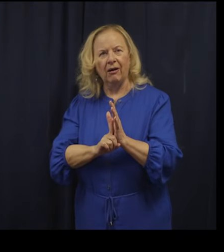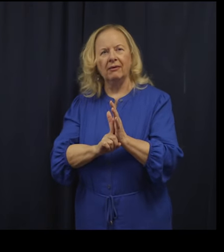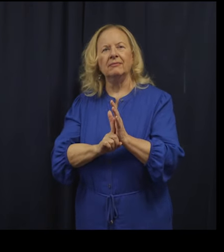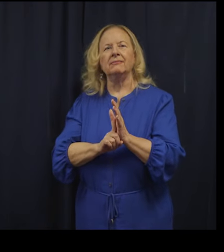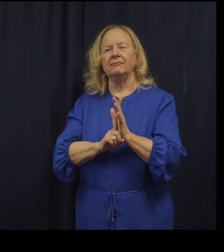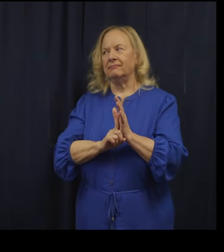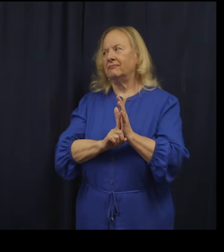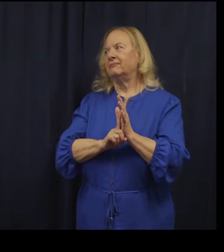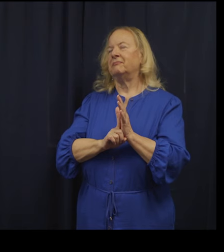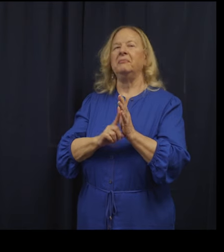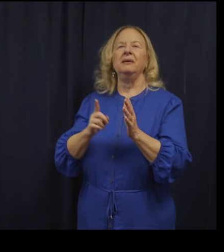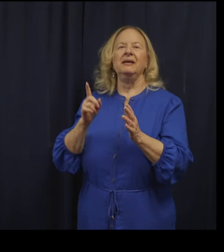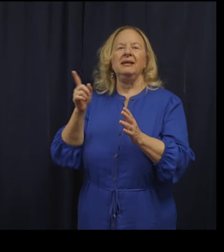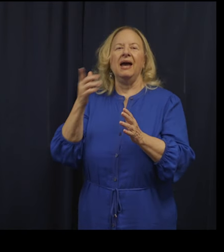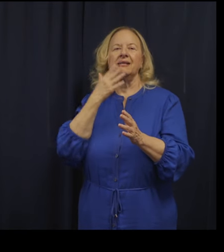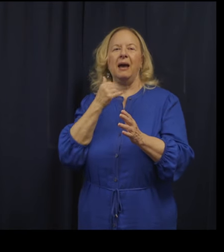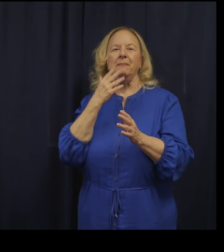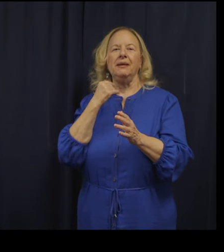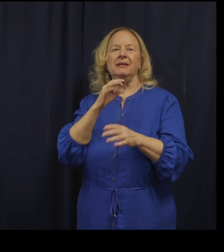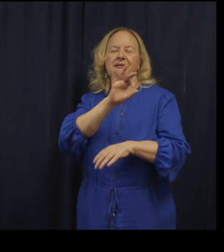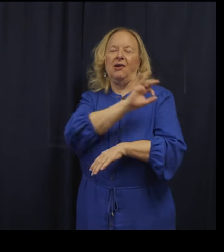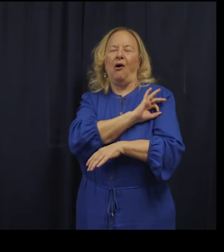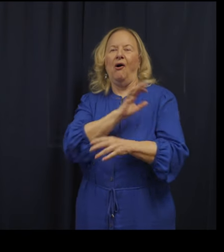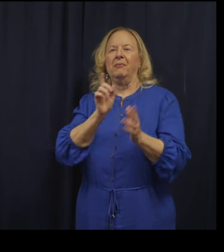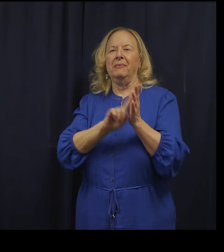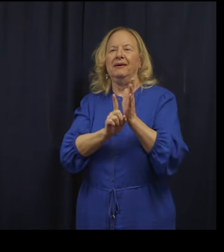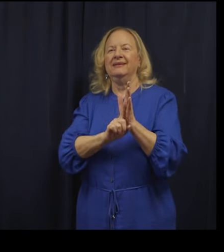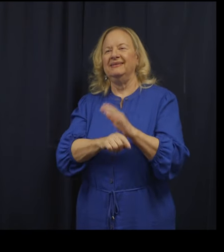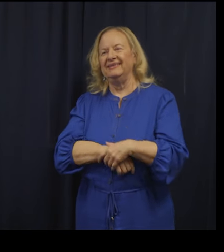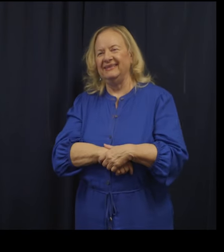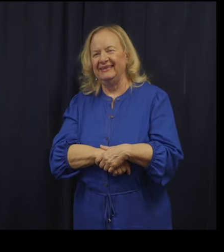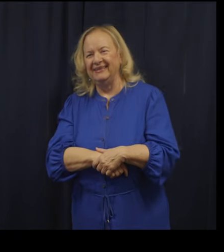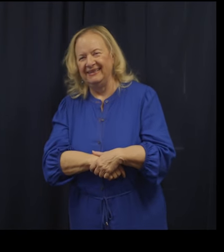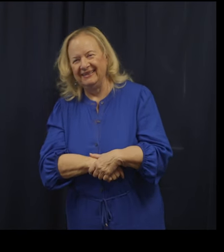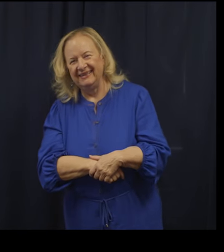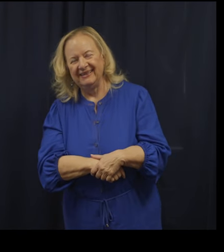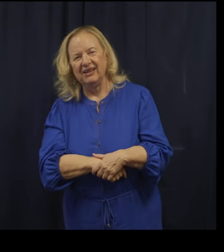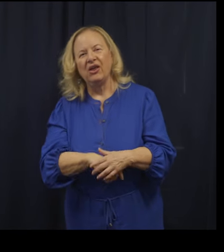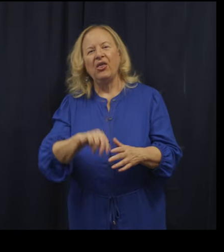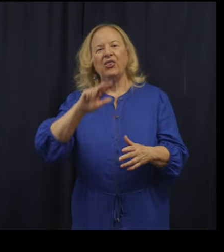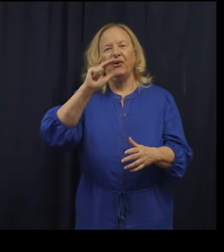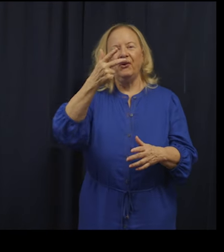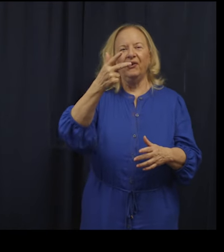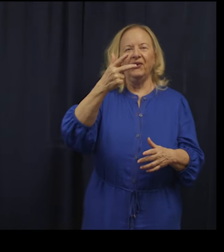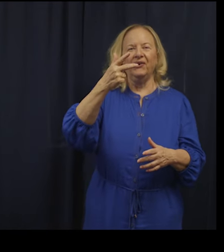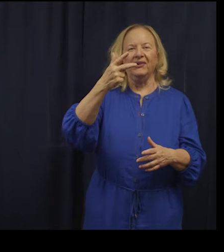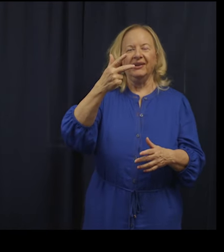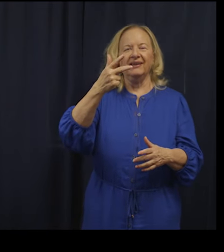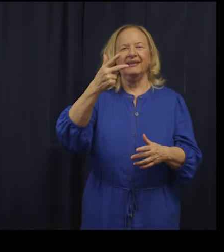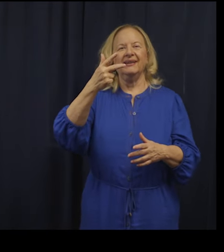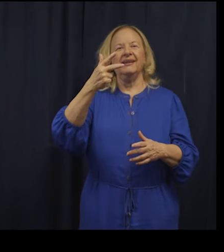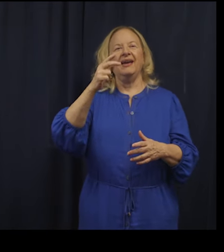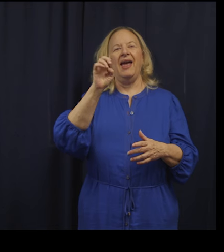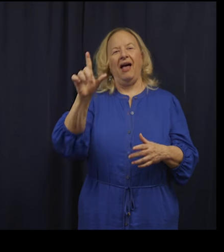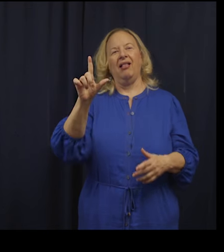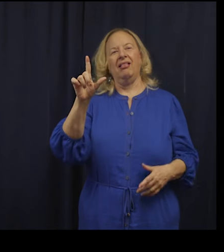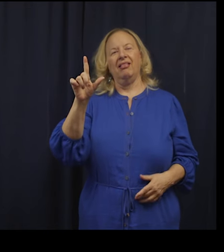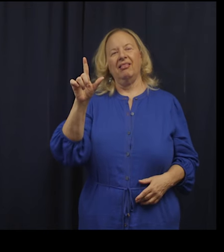your diabetes. Okay, so the third is